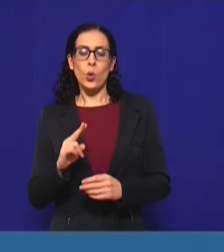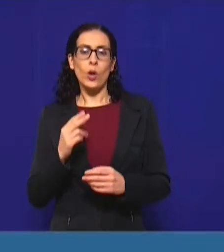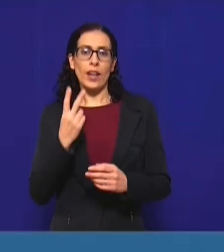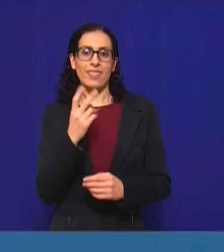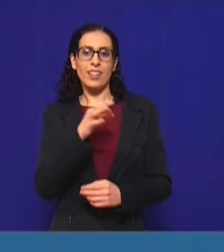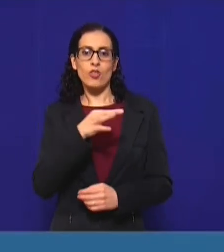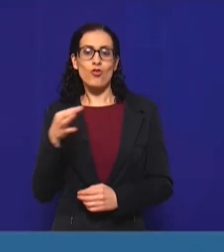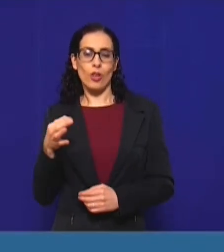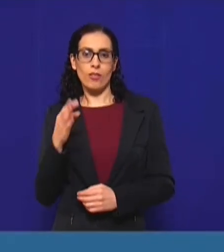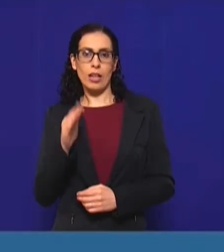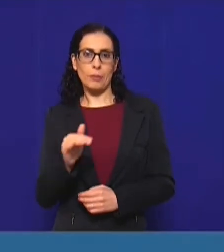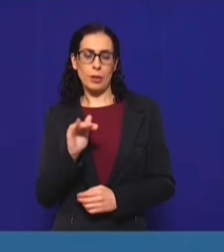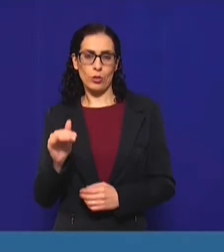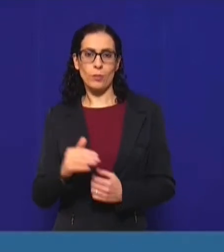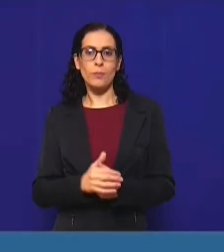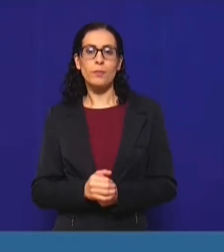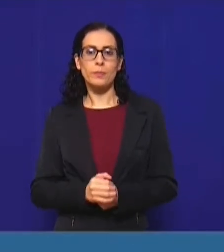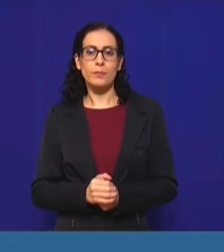2,582 cases.